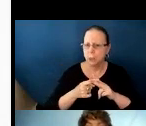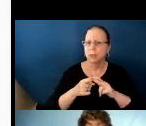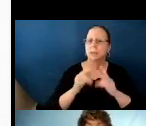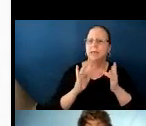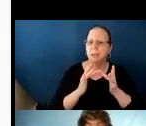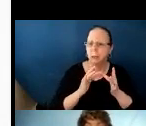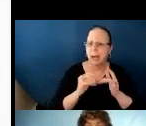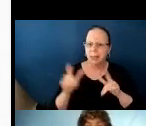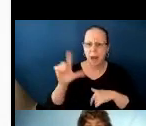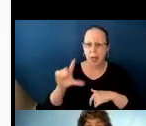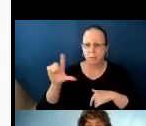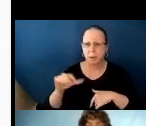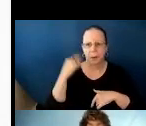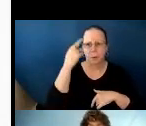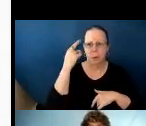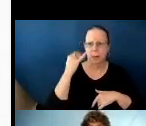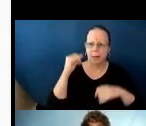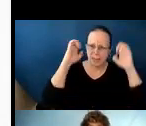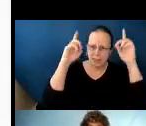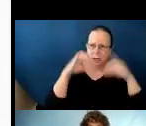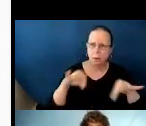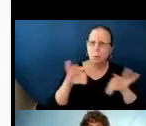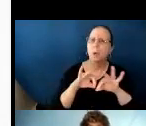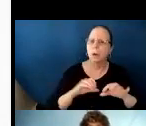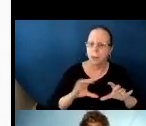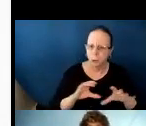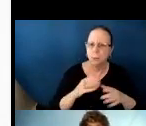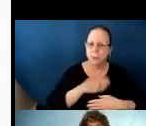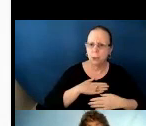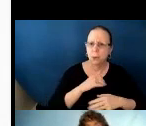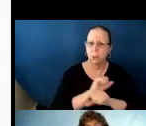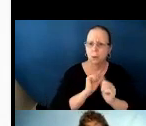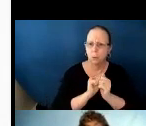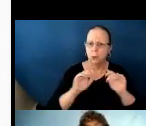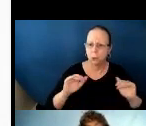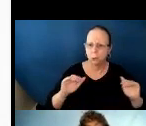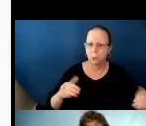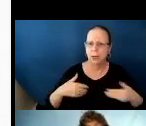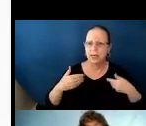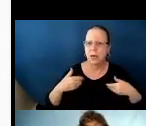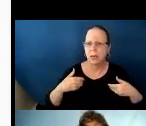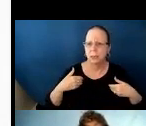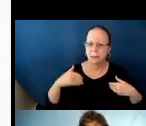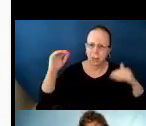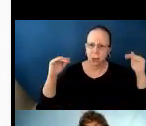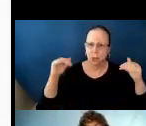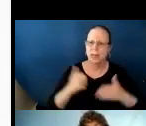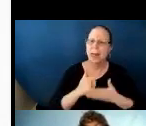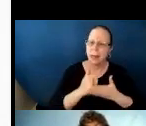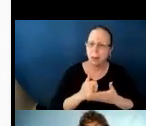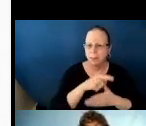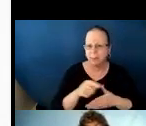realized that education was for me and that I do enjoy working with children and young adults and helping them